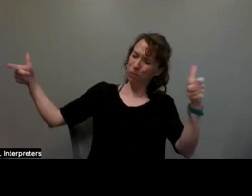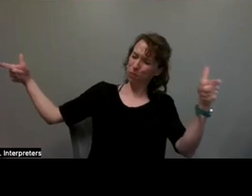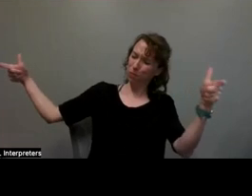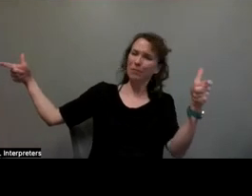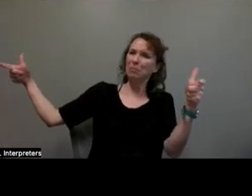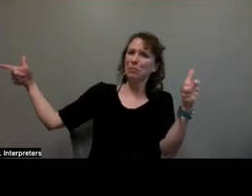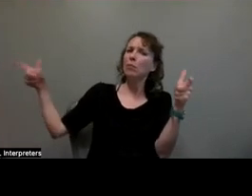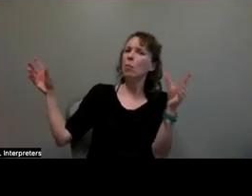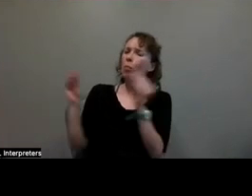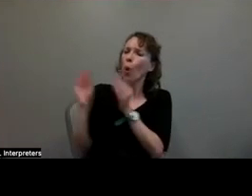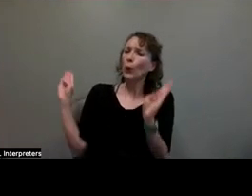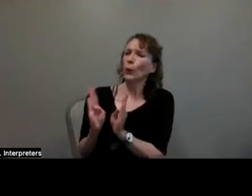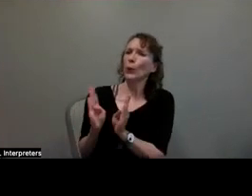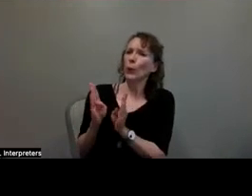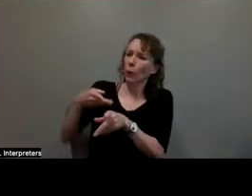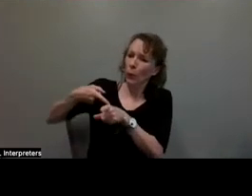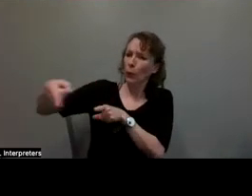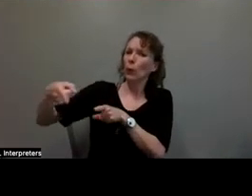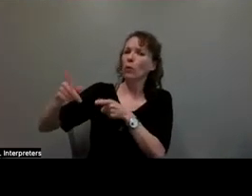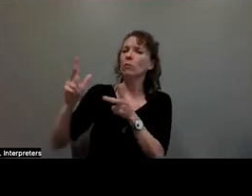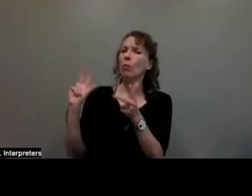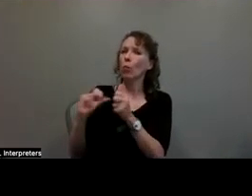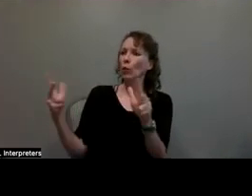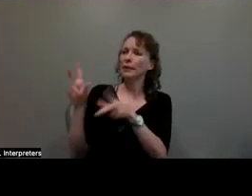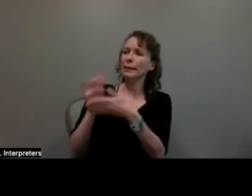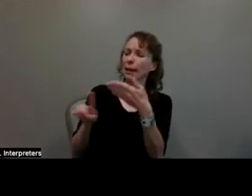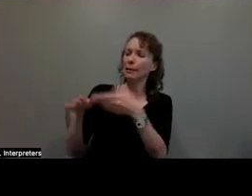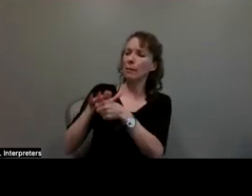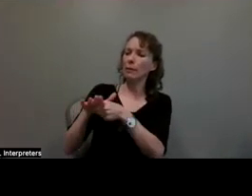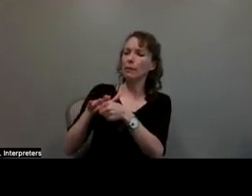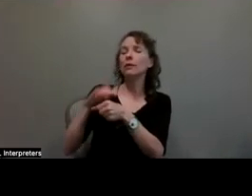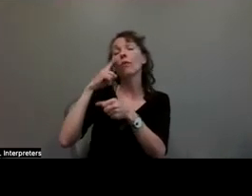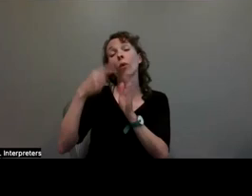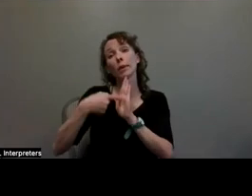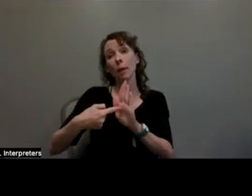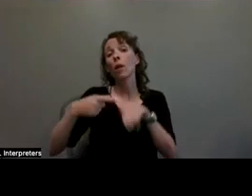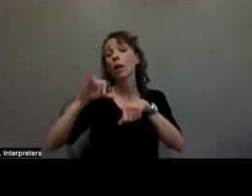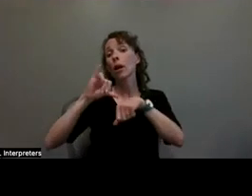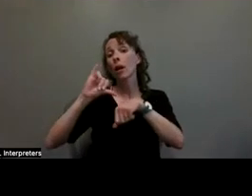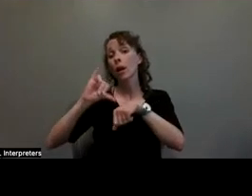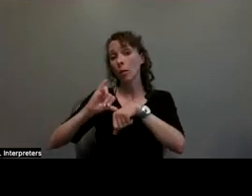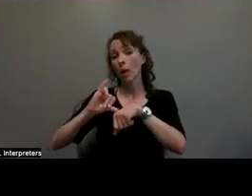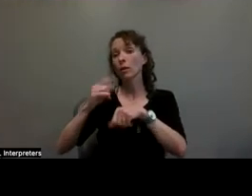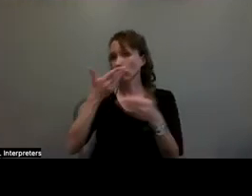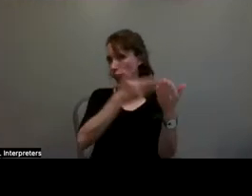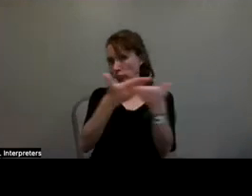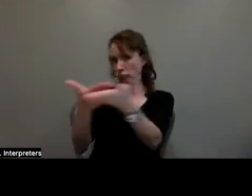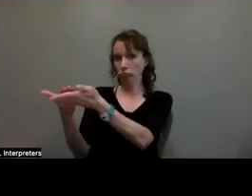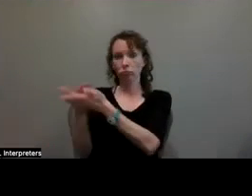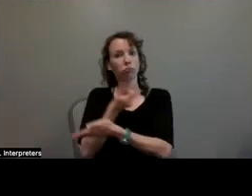protein space designs. So for antibodies, for example, it's now been shown across